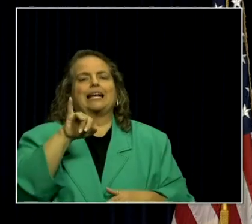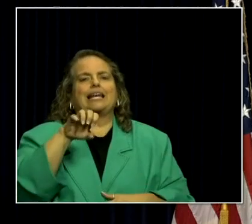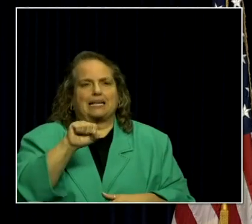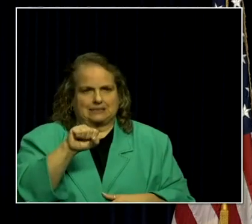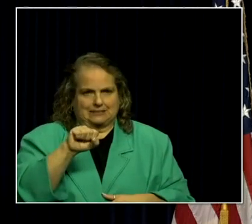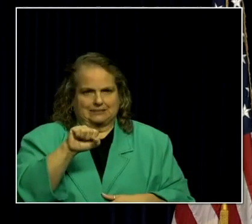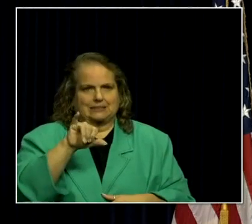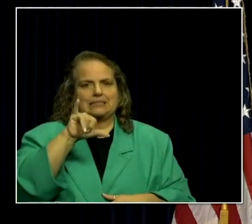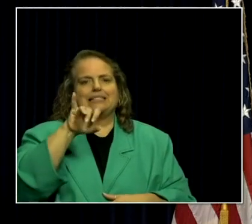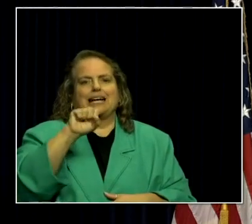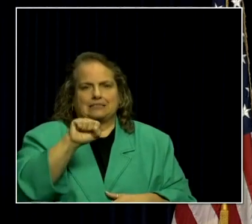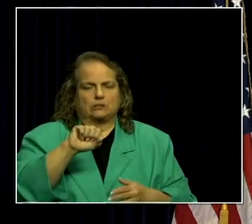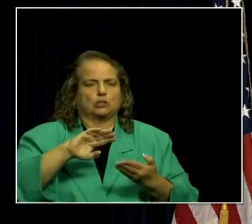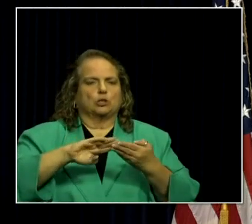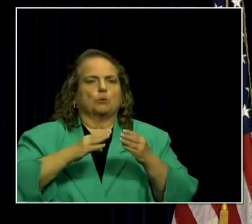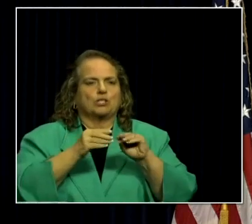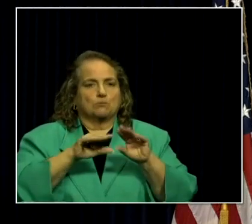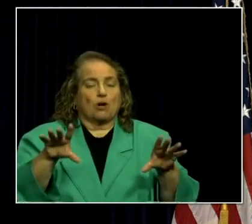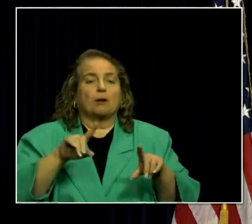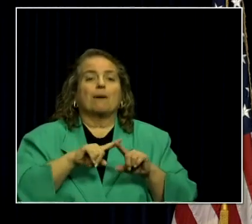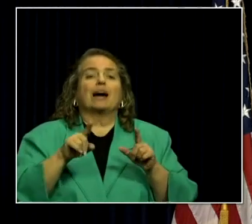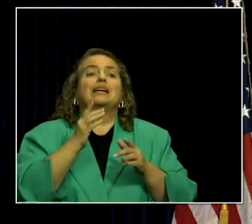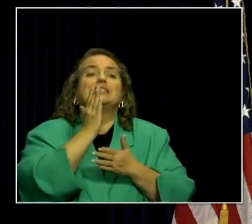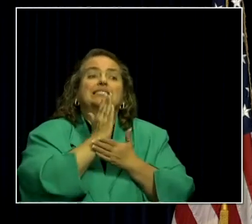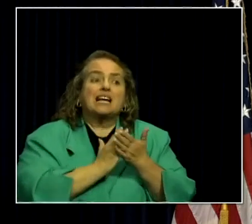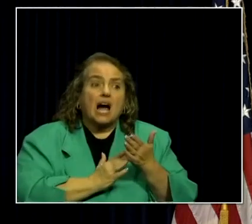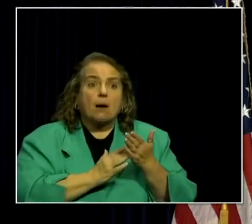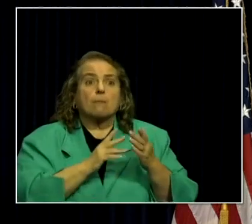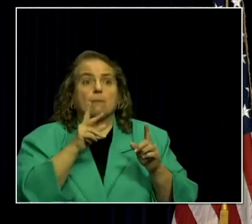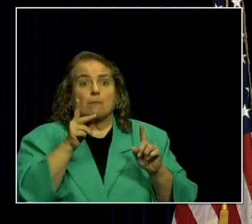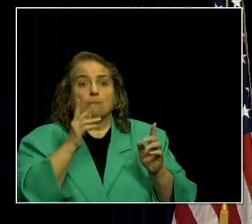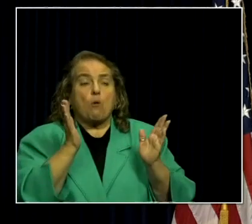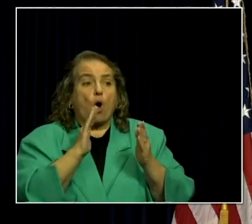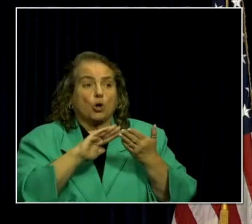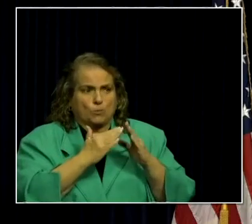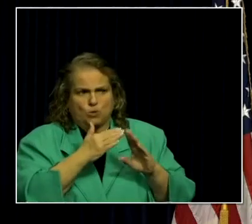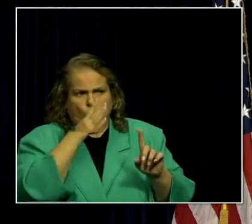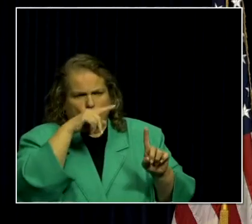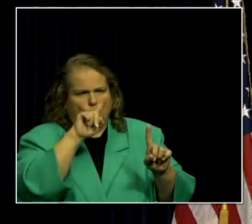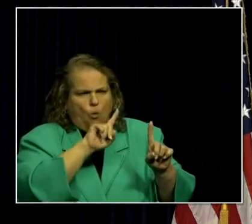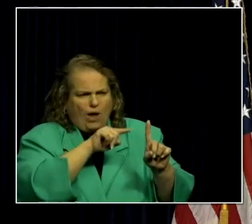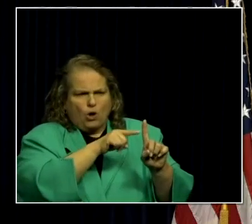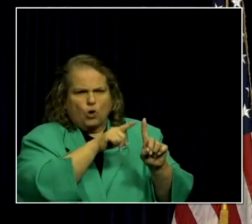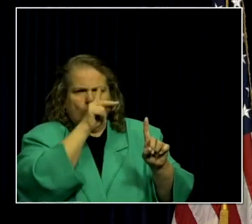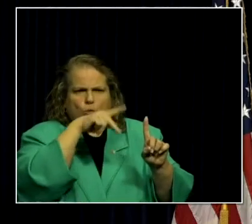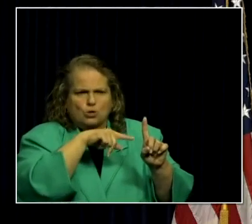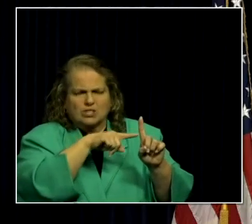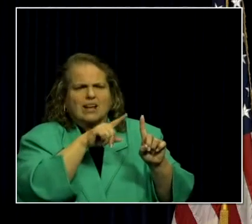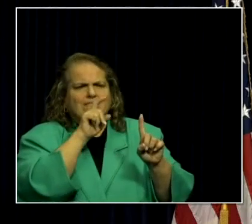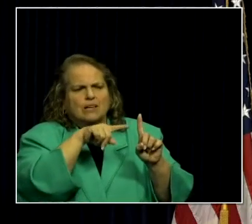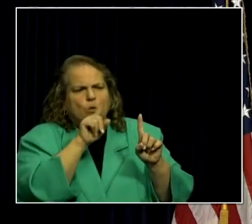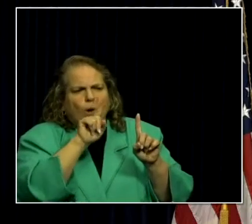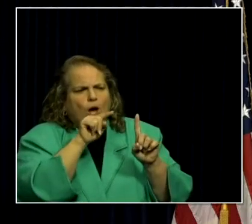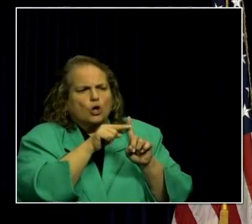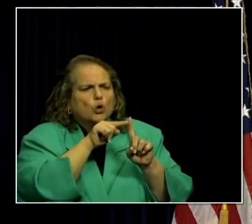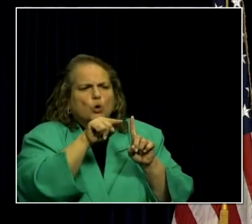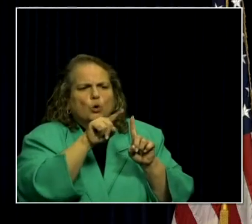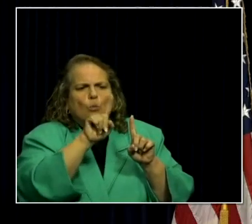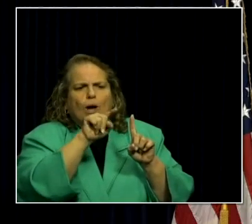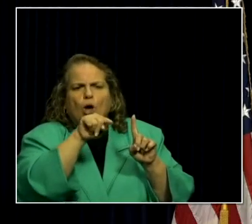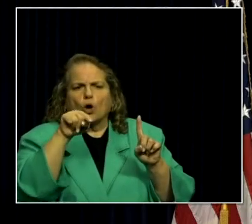some instances, some contact tracing, especially in our smaller communities. But at this point, it's in every